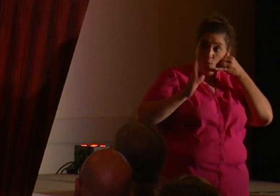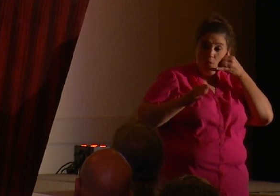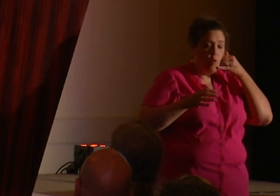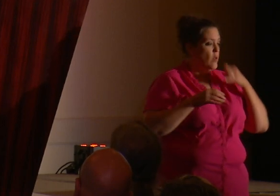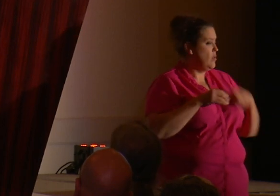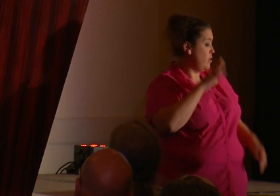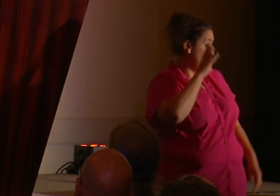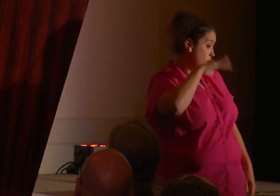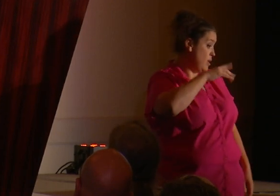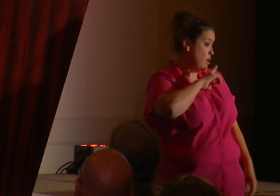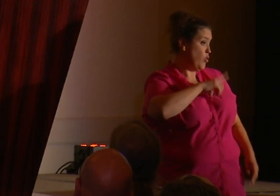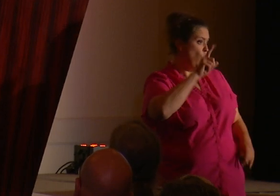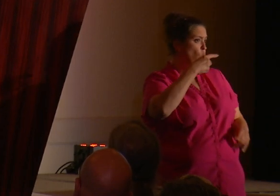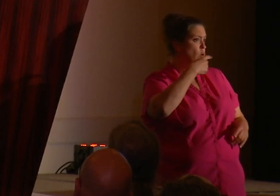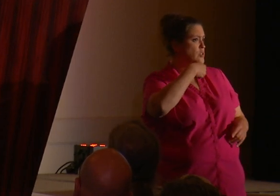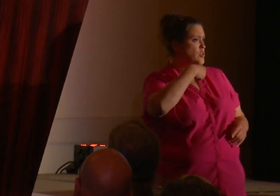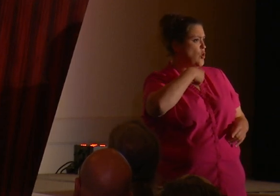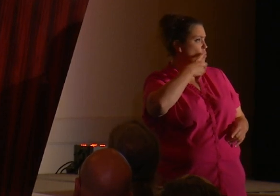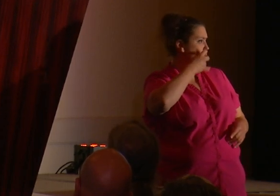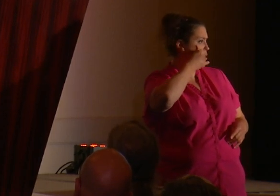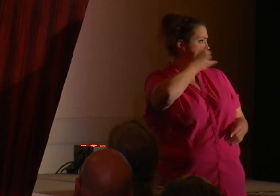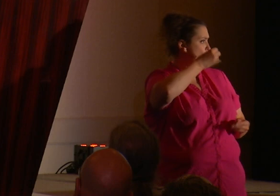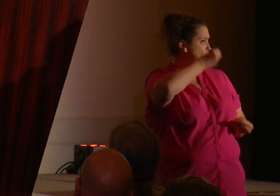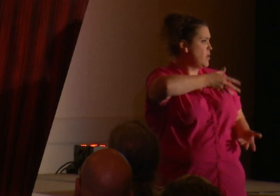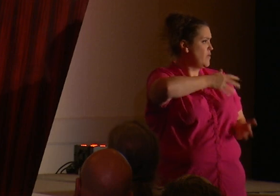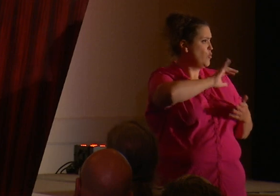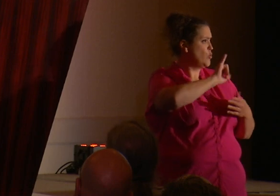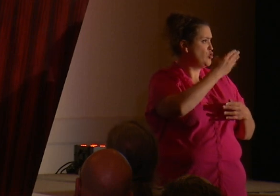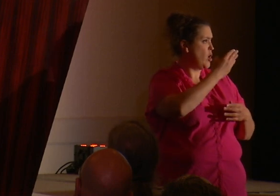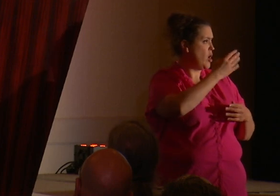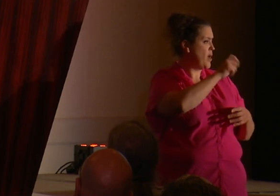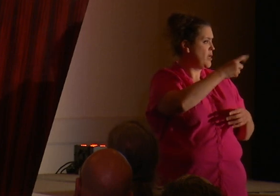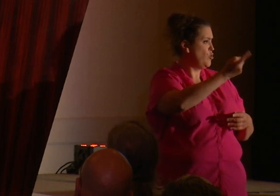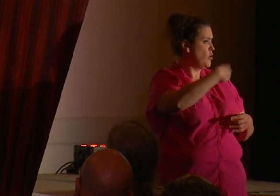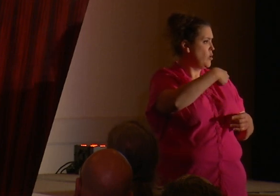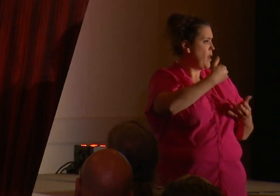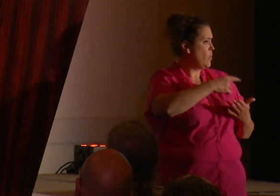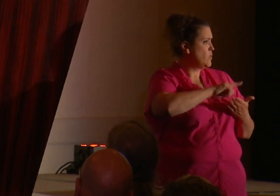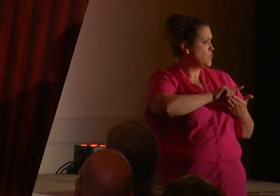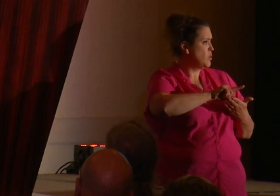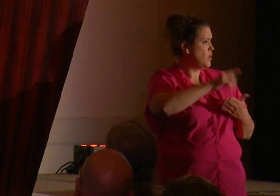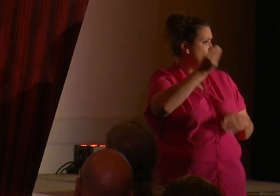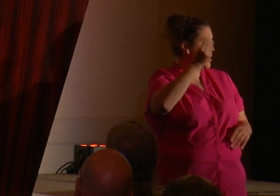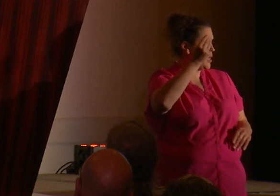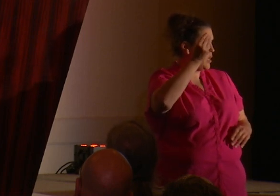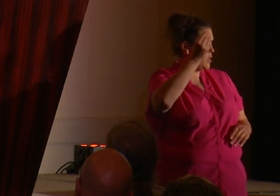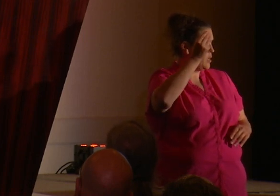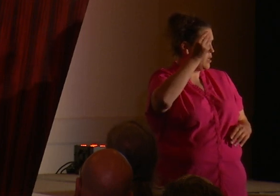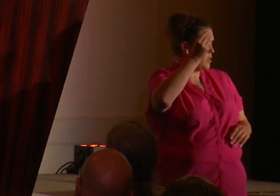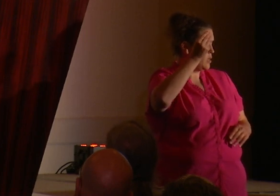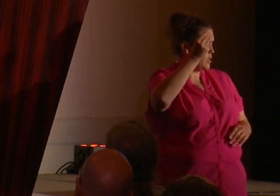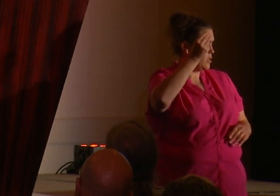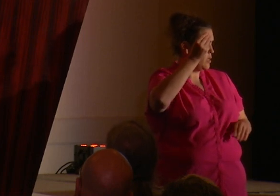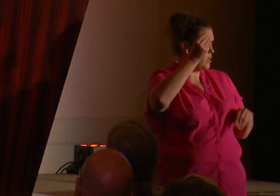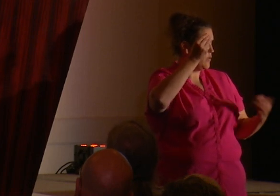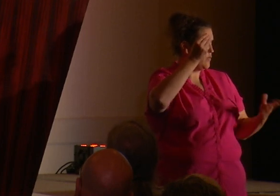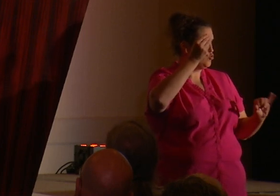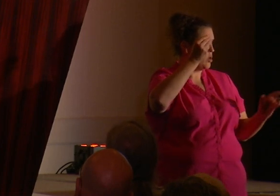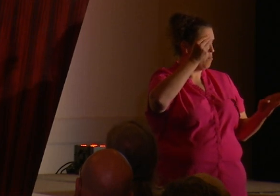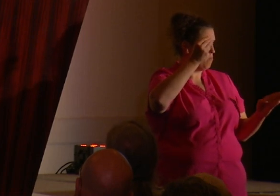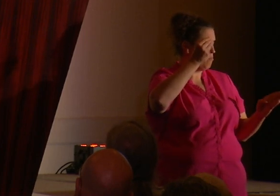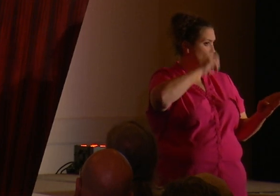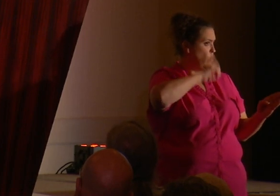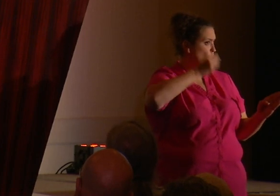Lord just told me that to give you a job. So come down this week on Monday. We got a job for you, the Lord